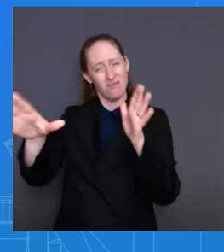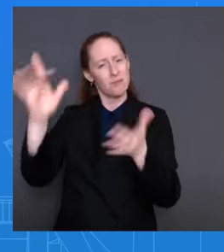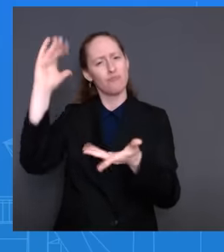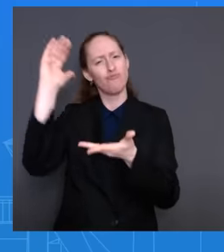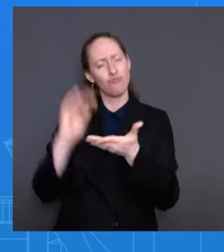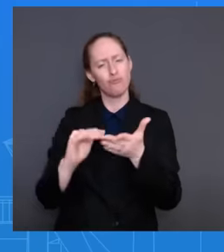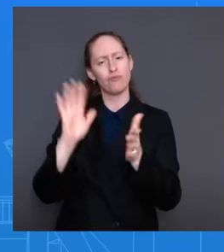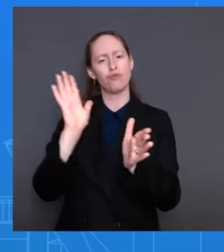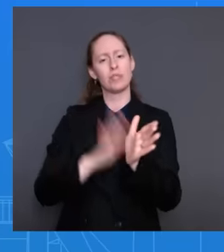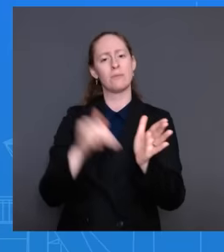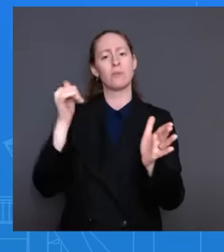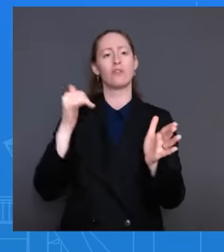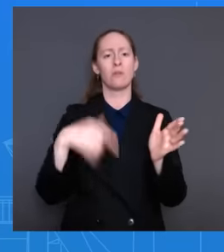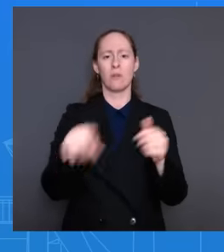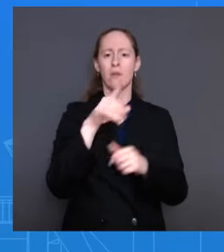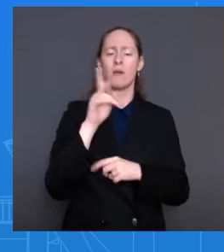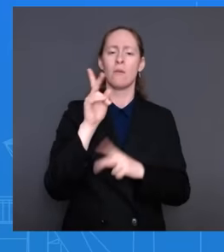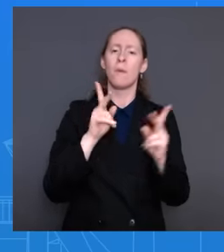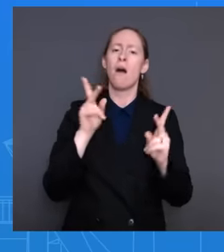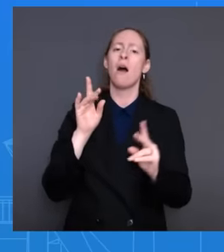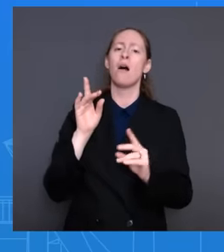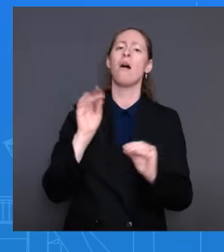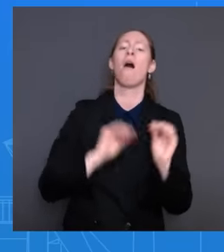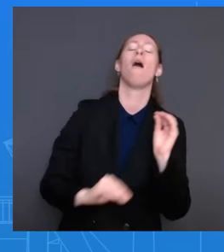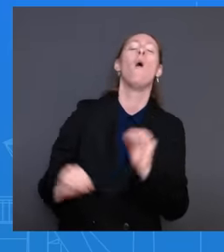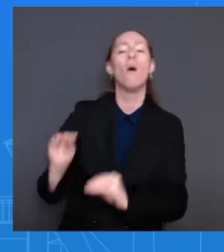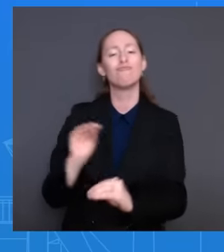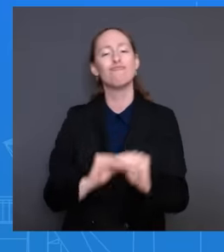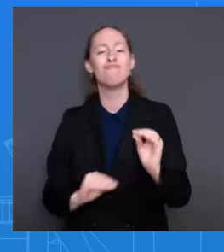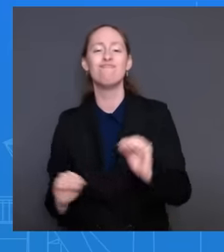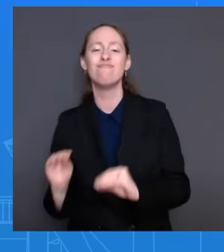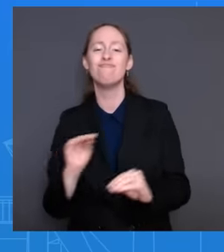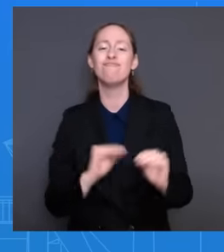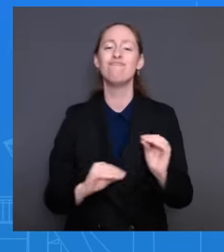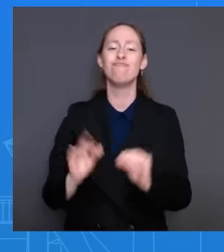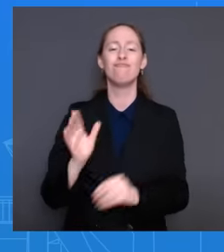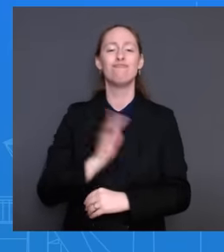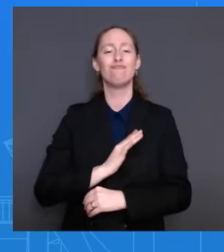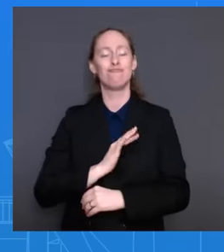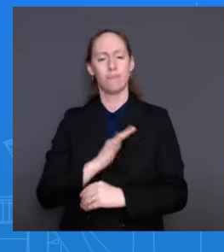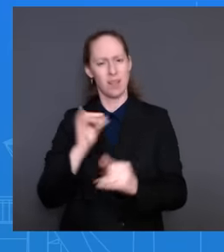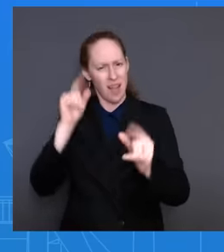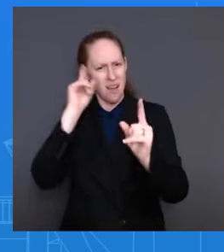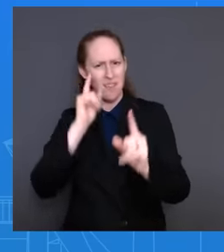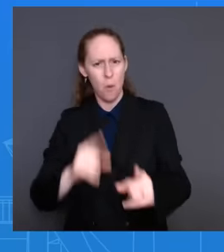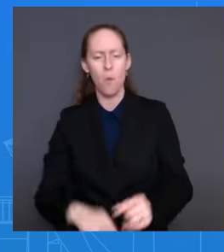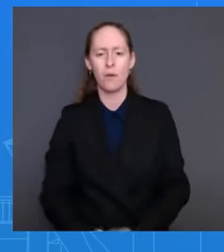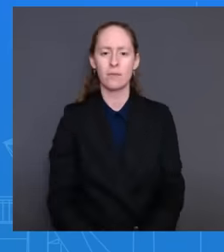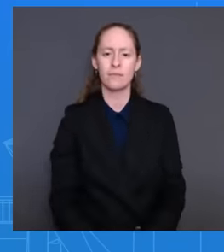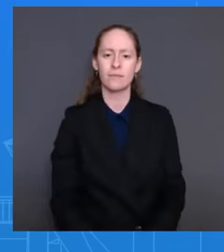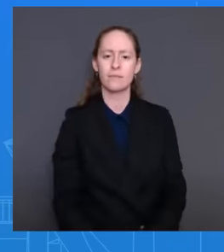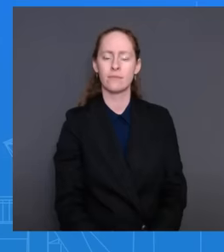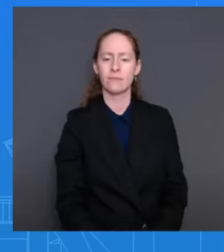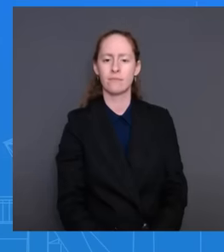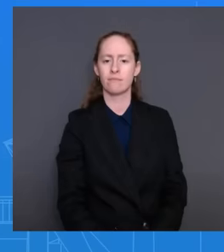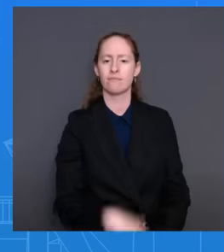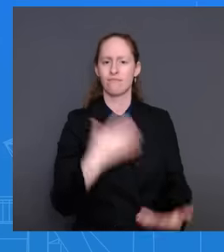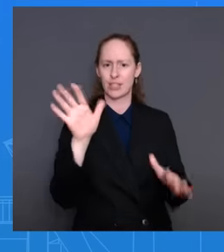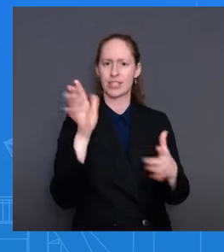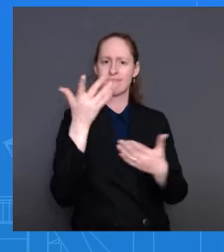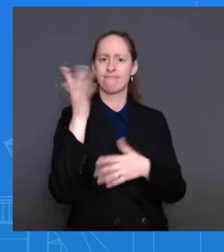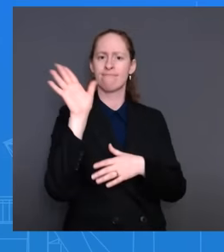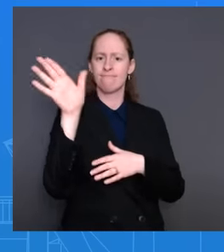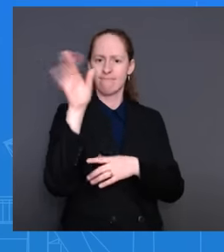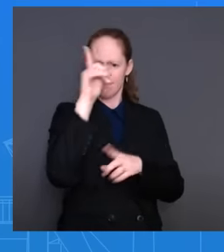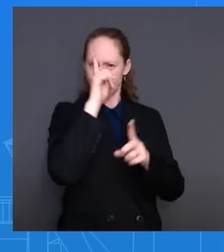we are able to do that, continue with the four steps that the president talked about in his op-ed today, that we will get